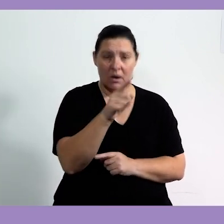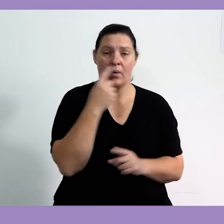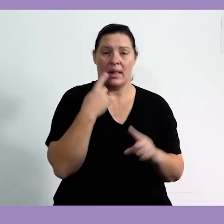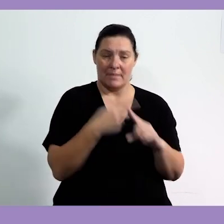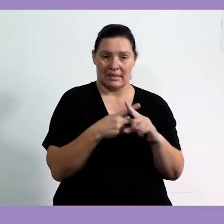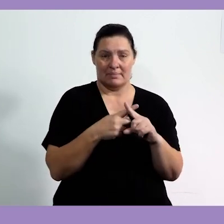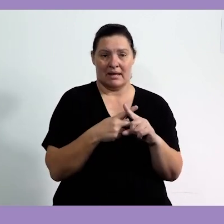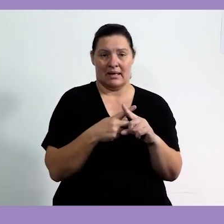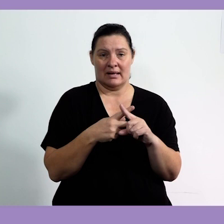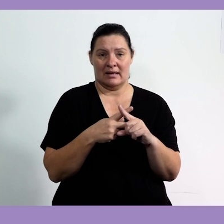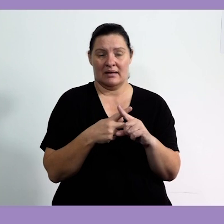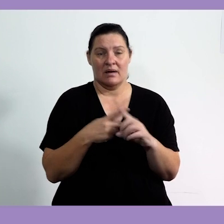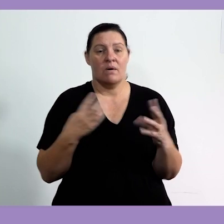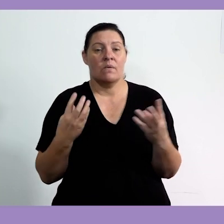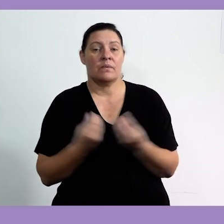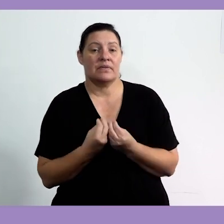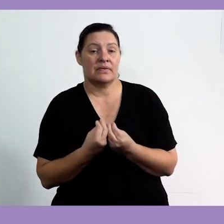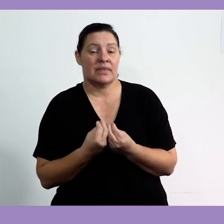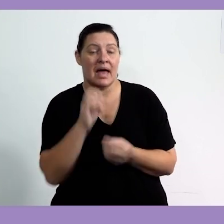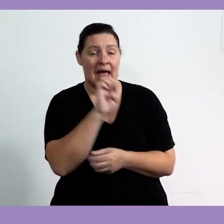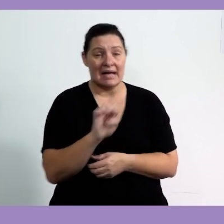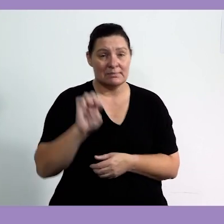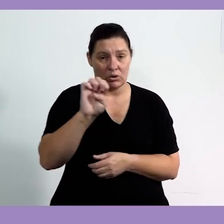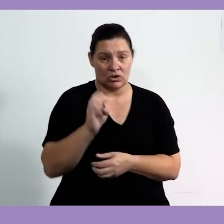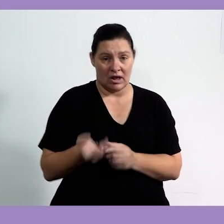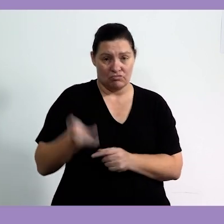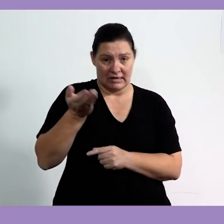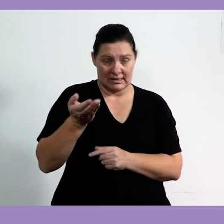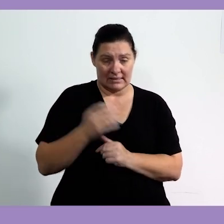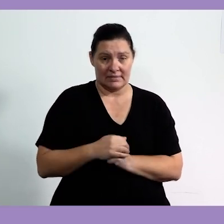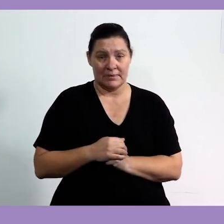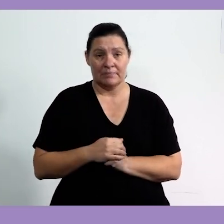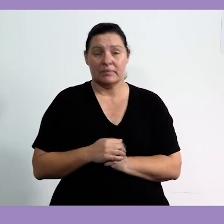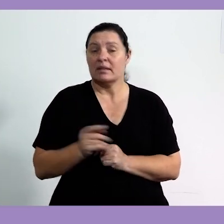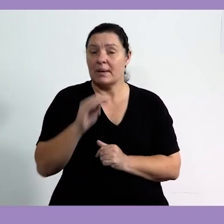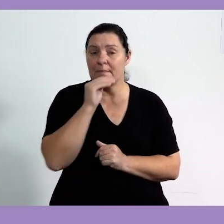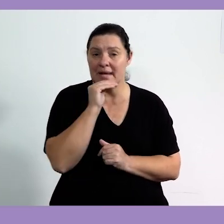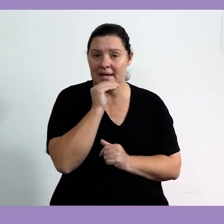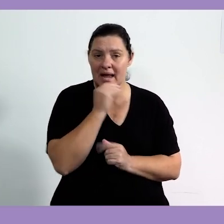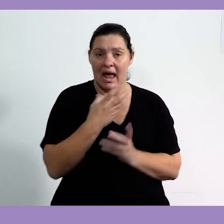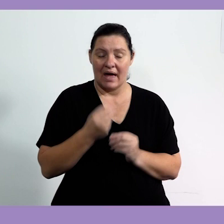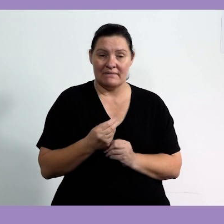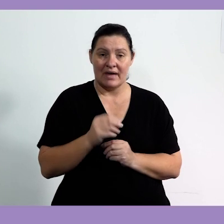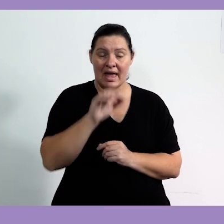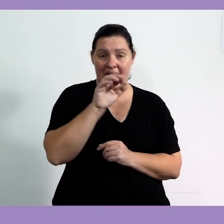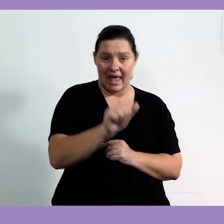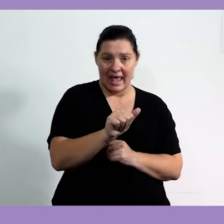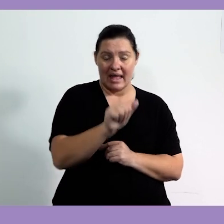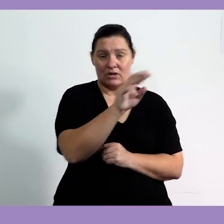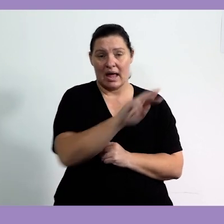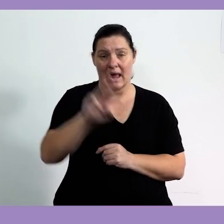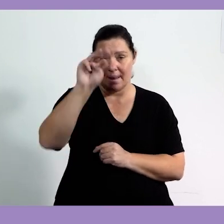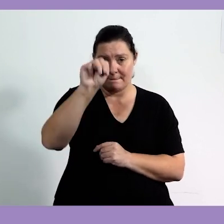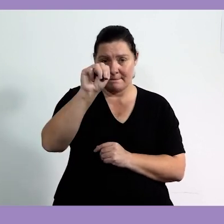is going to multiply with the exponent that has been raised? That means if I have a to the